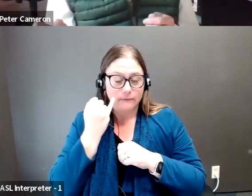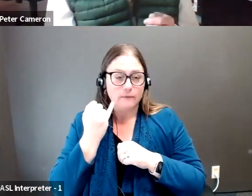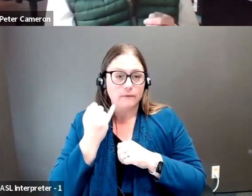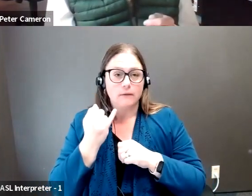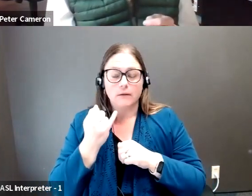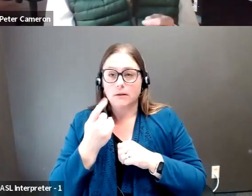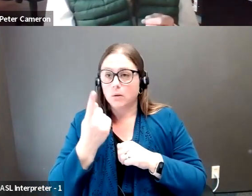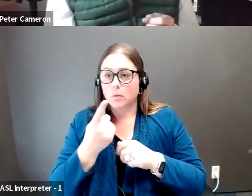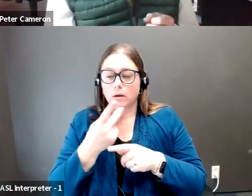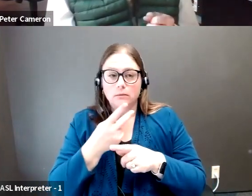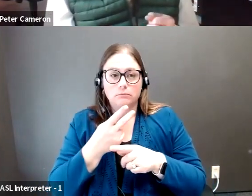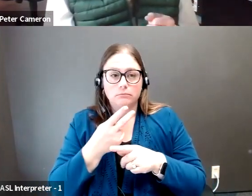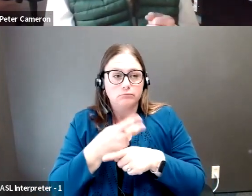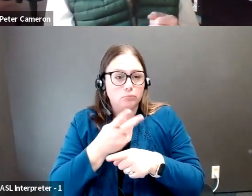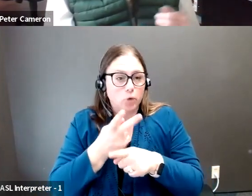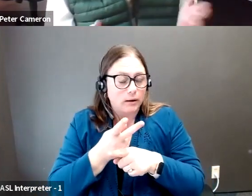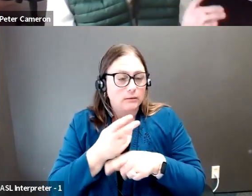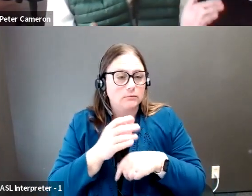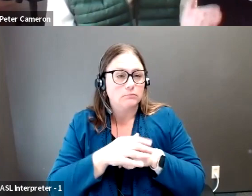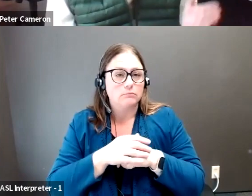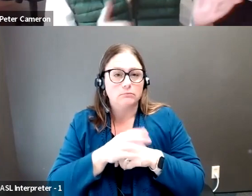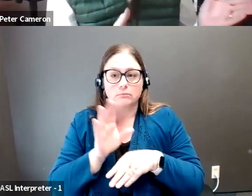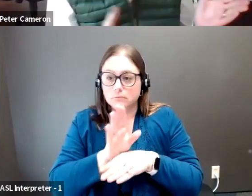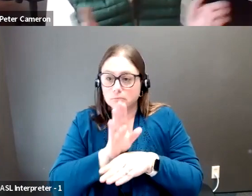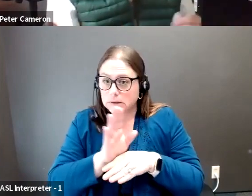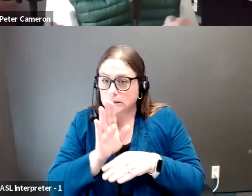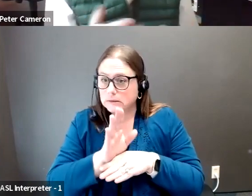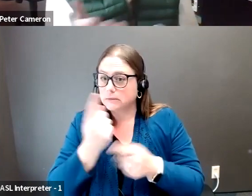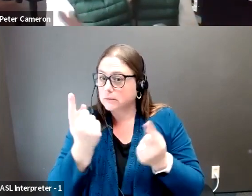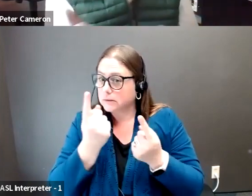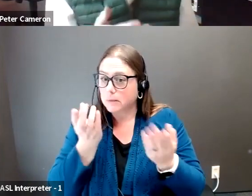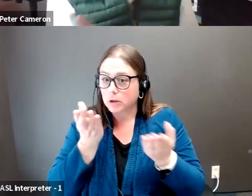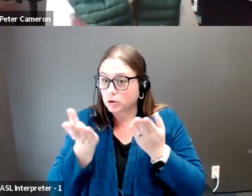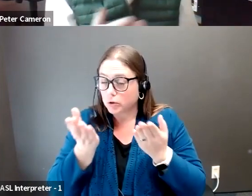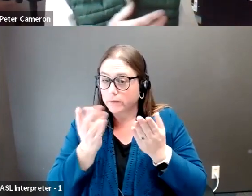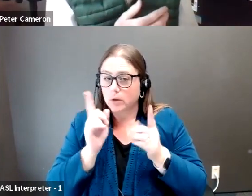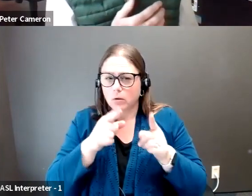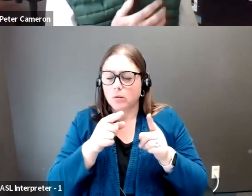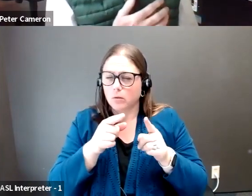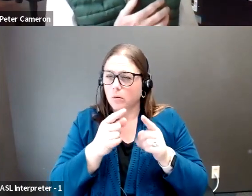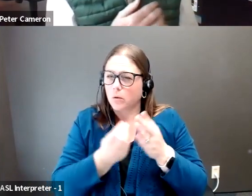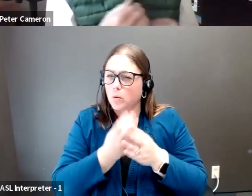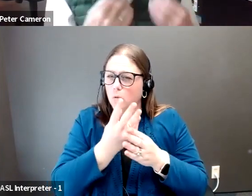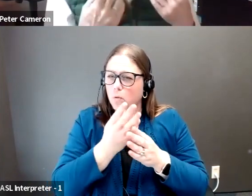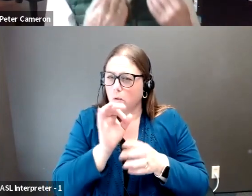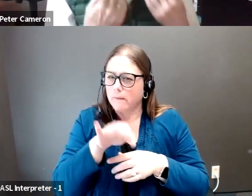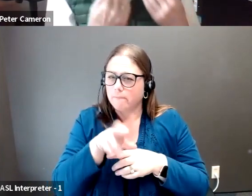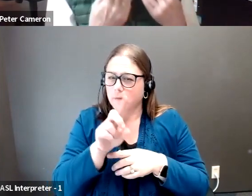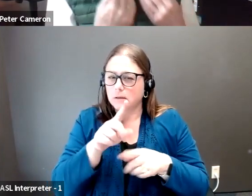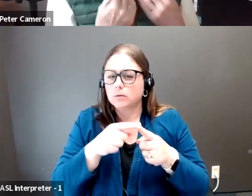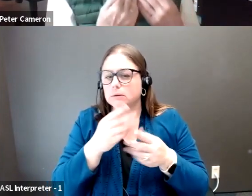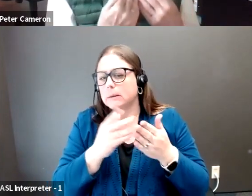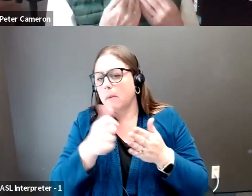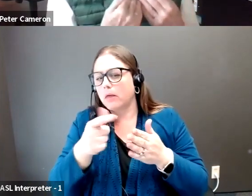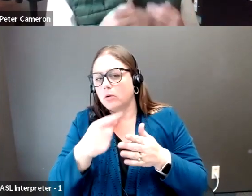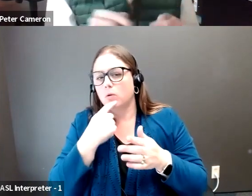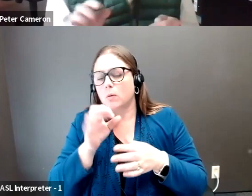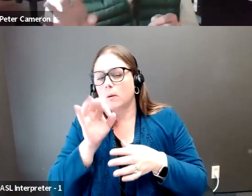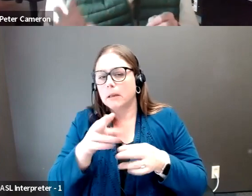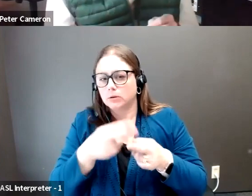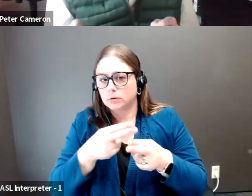product service that you could go to the Jobs and Growth Fund or some of those other programs that you mentioned, and yes, we do